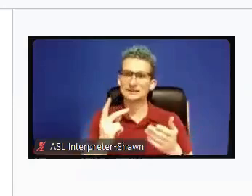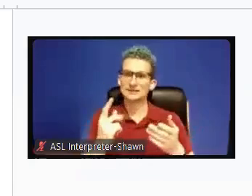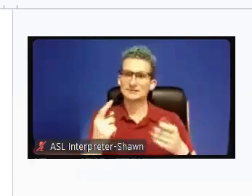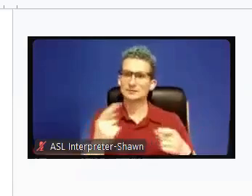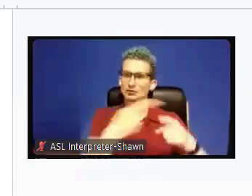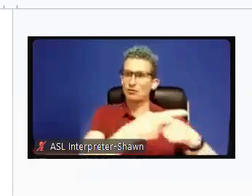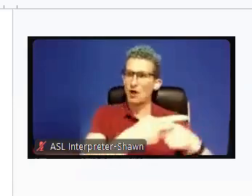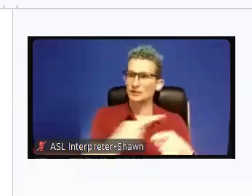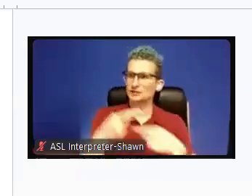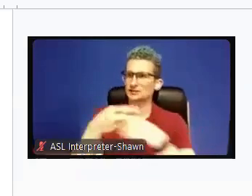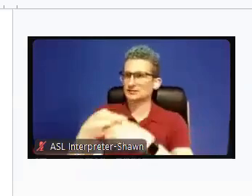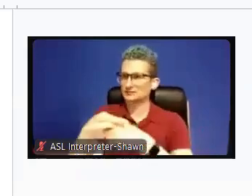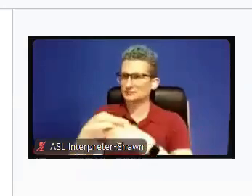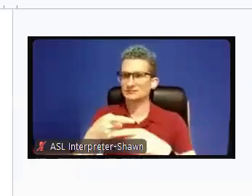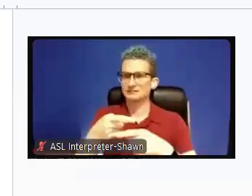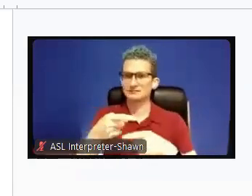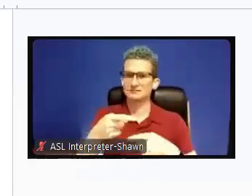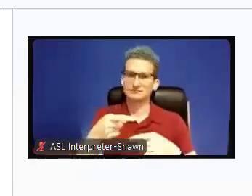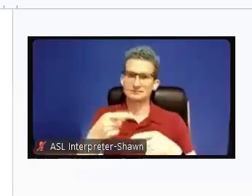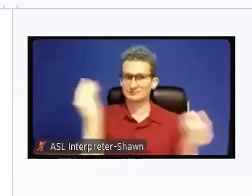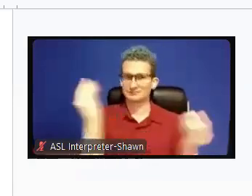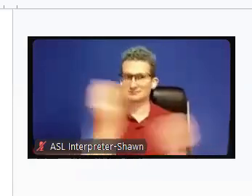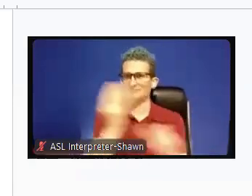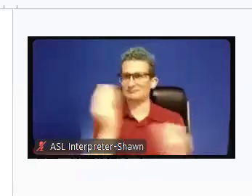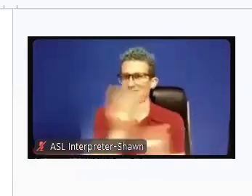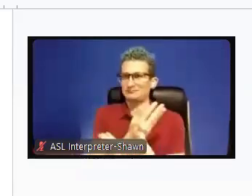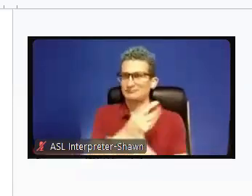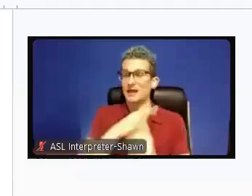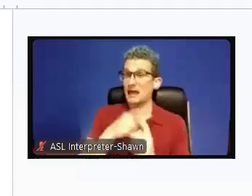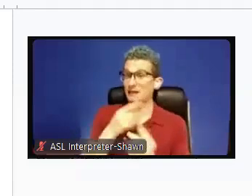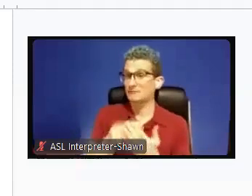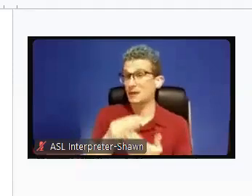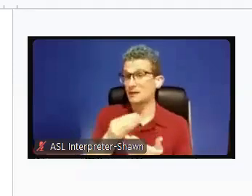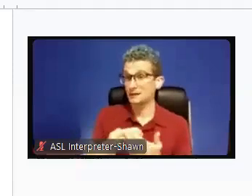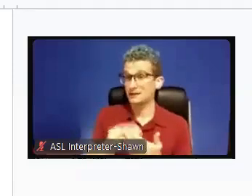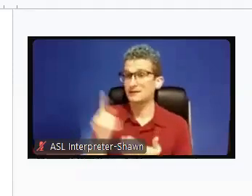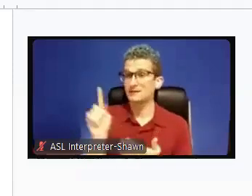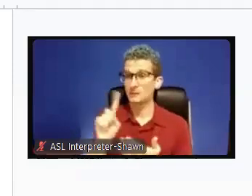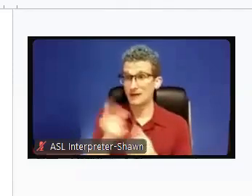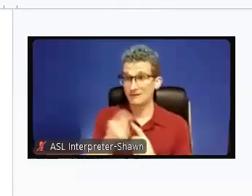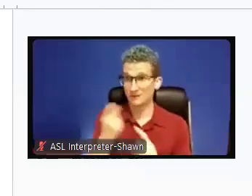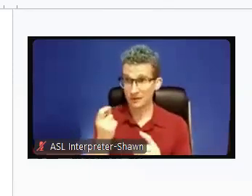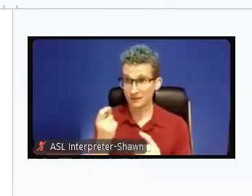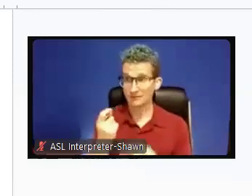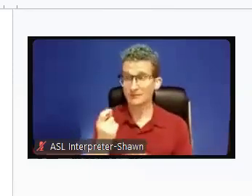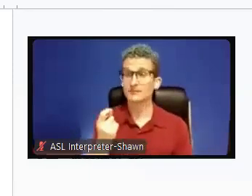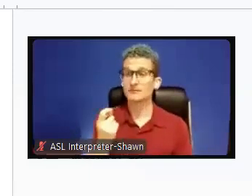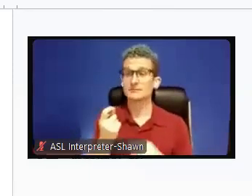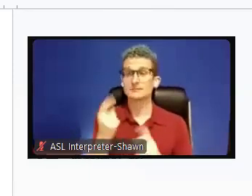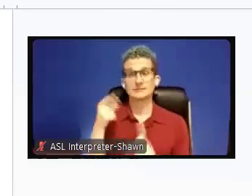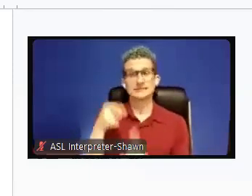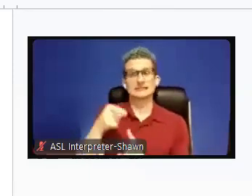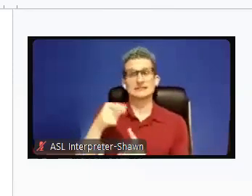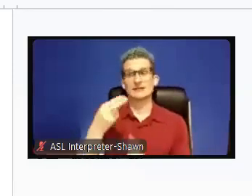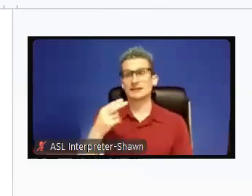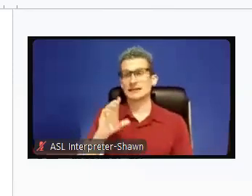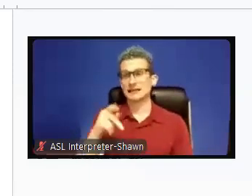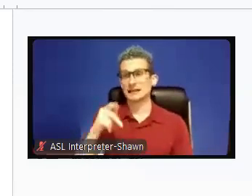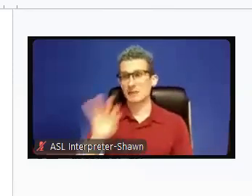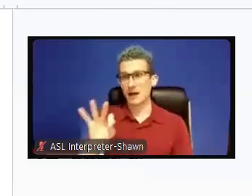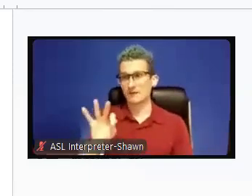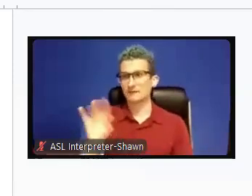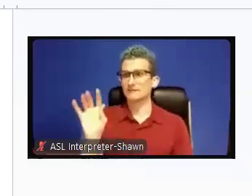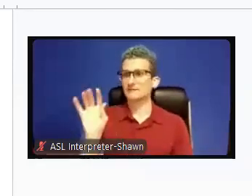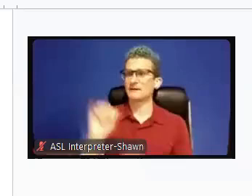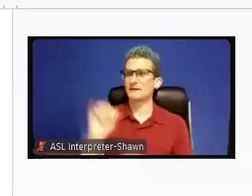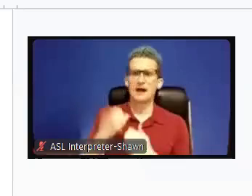those, and money, right? Let's ask where the funding's coming from, specifically even with HICPUF. How's that working? And